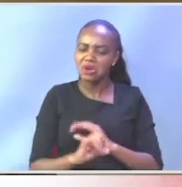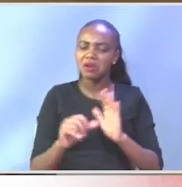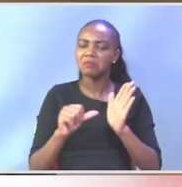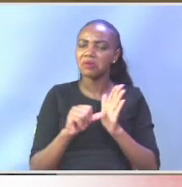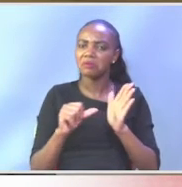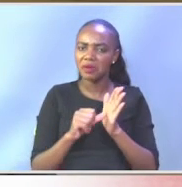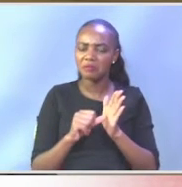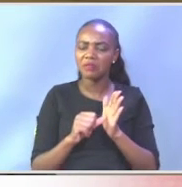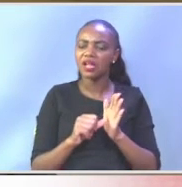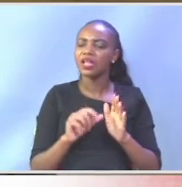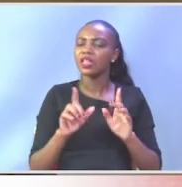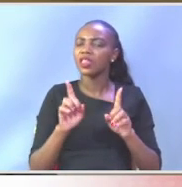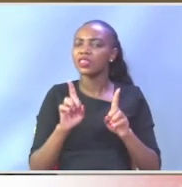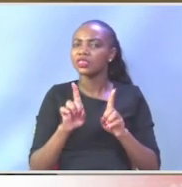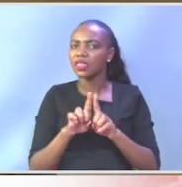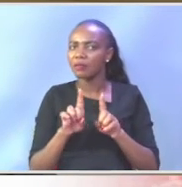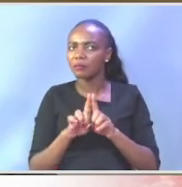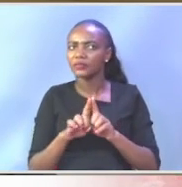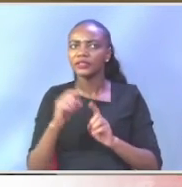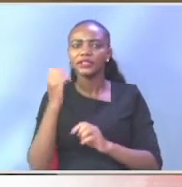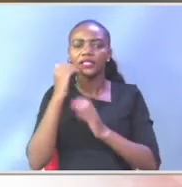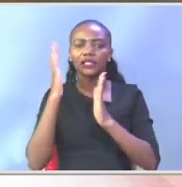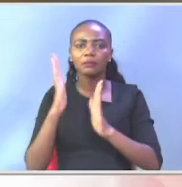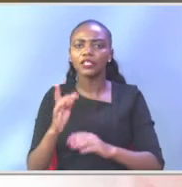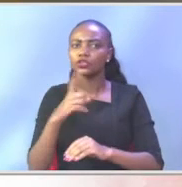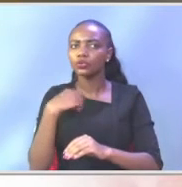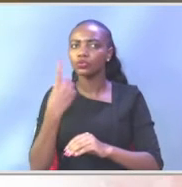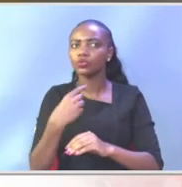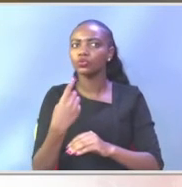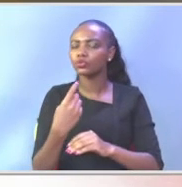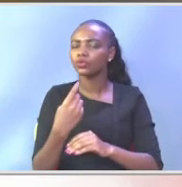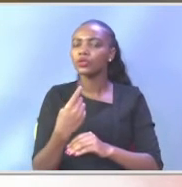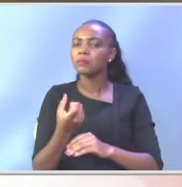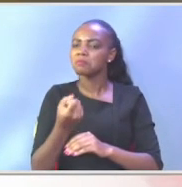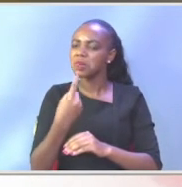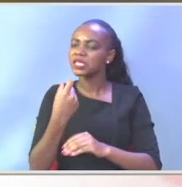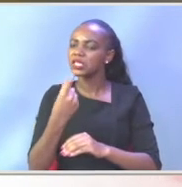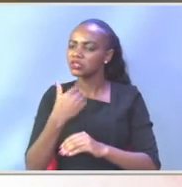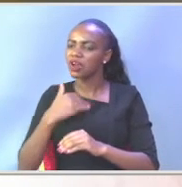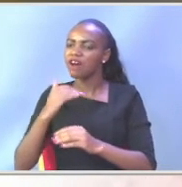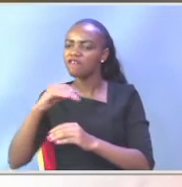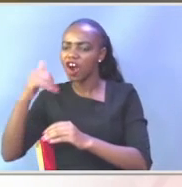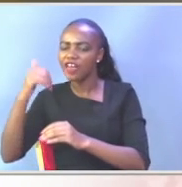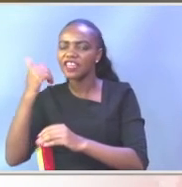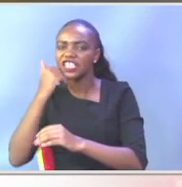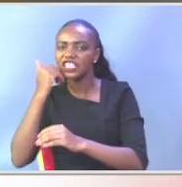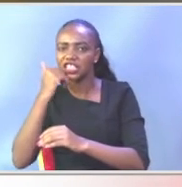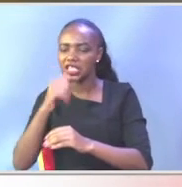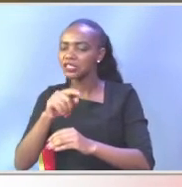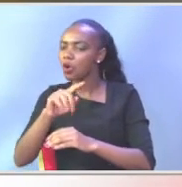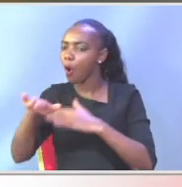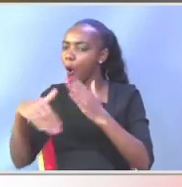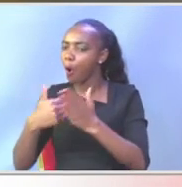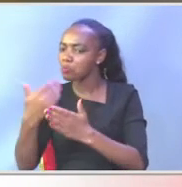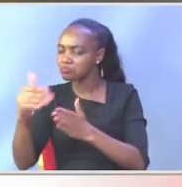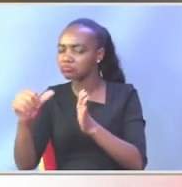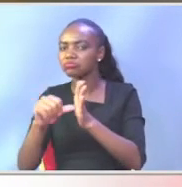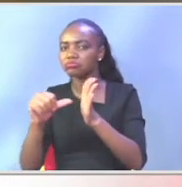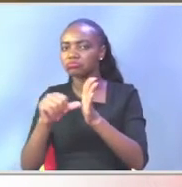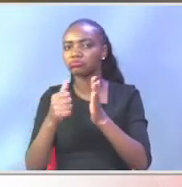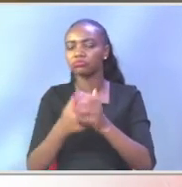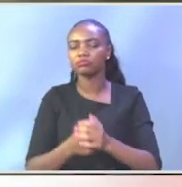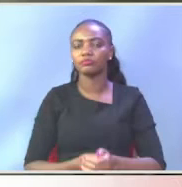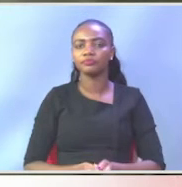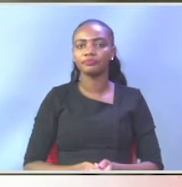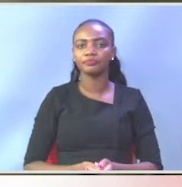also patient who is receiving medicine for some diseases. Also all this can cause for them an erectile